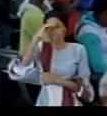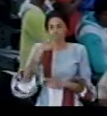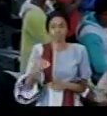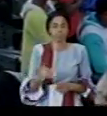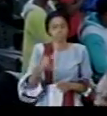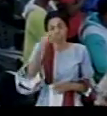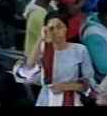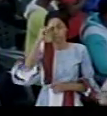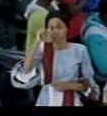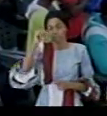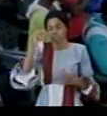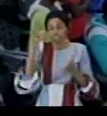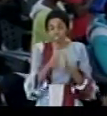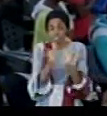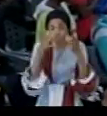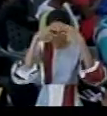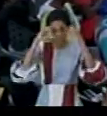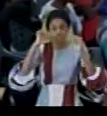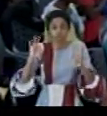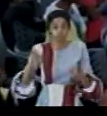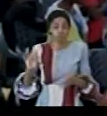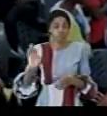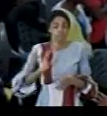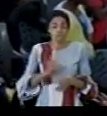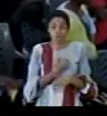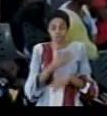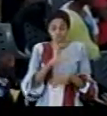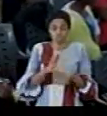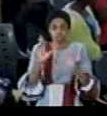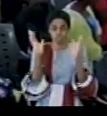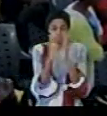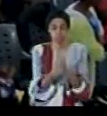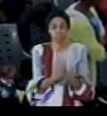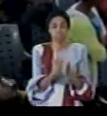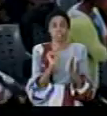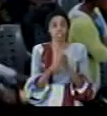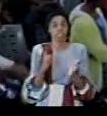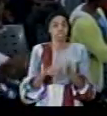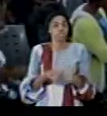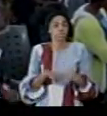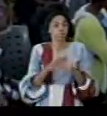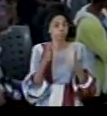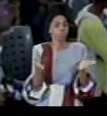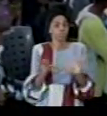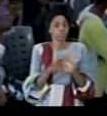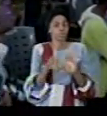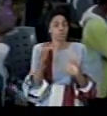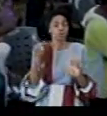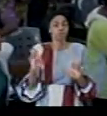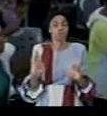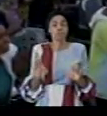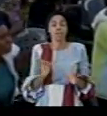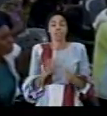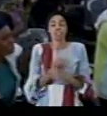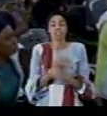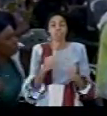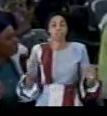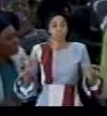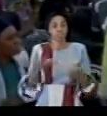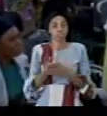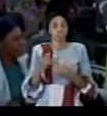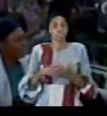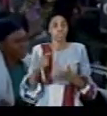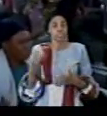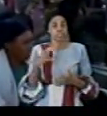that God will enlarge the cause, that this open door of salvation through this GCK will